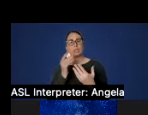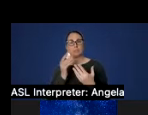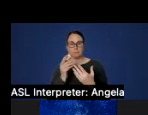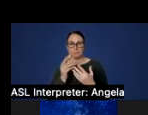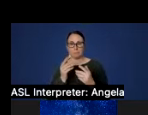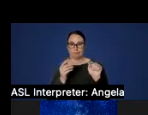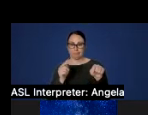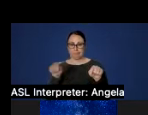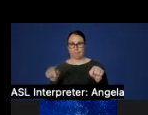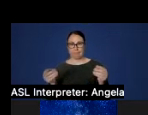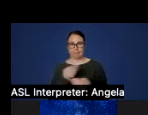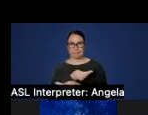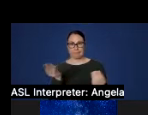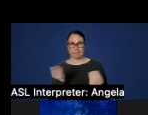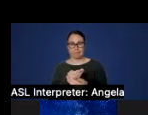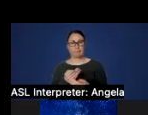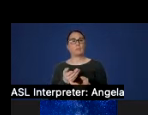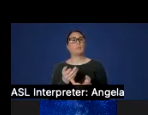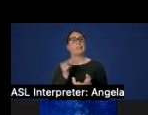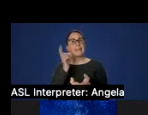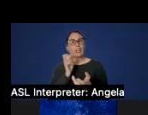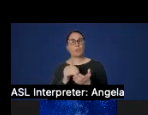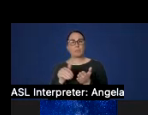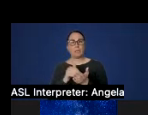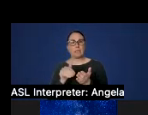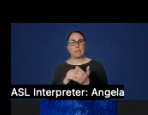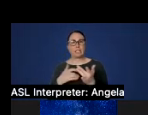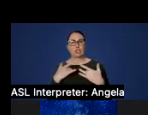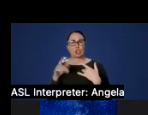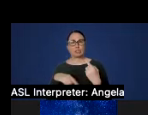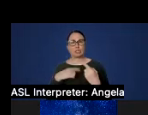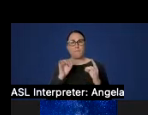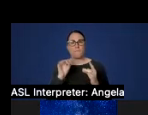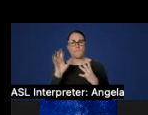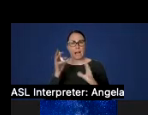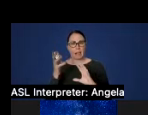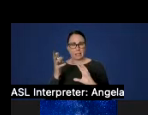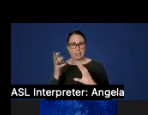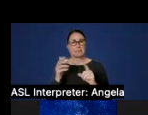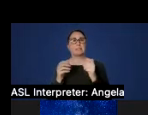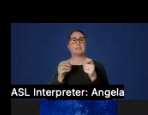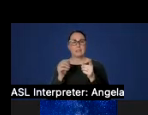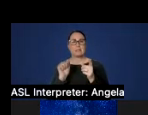so after hearing repeated concerns about violence in Indian country, the Tribal Law and Order Act was